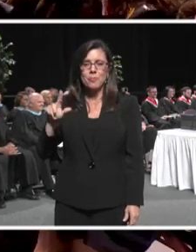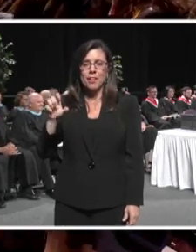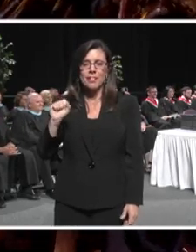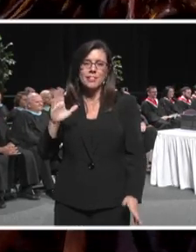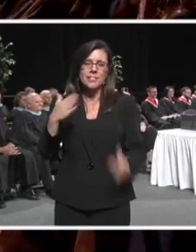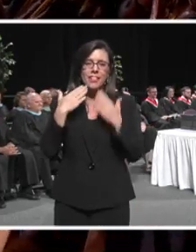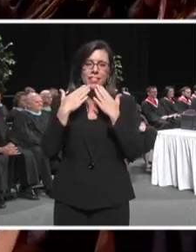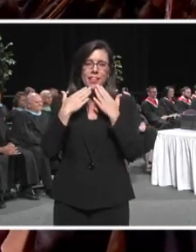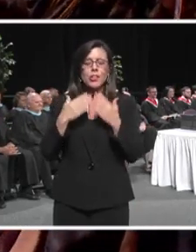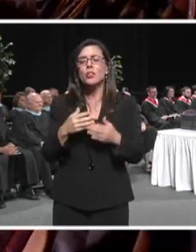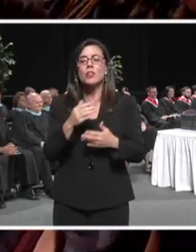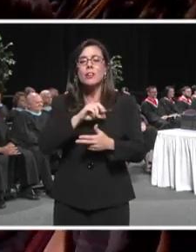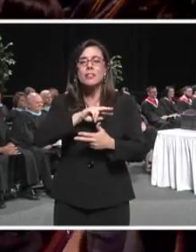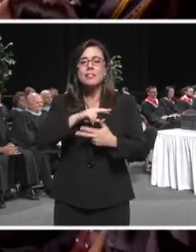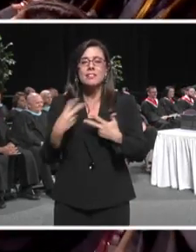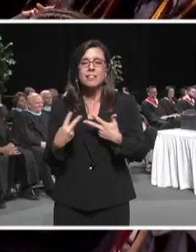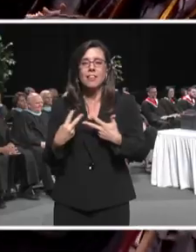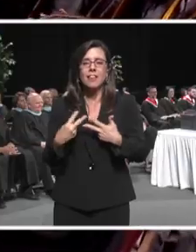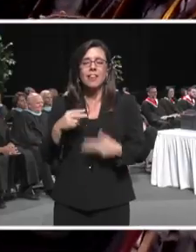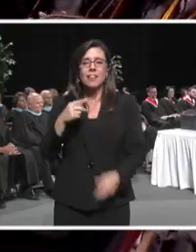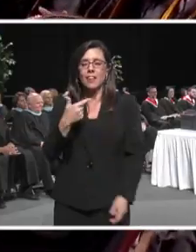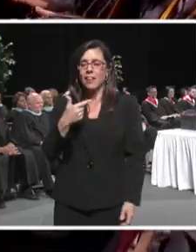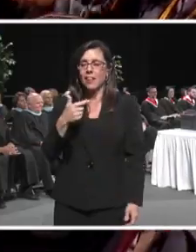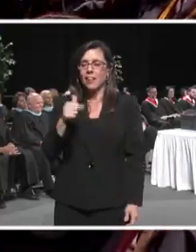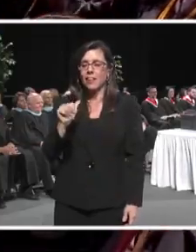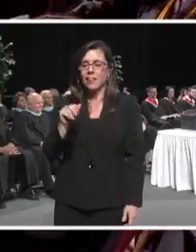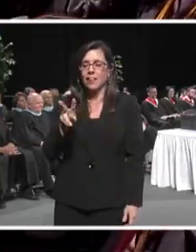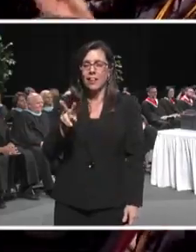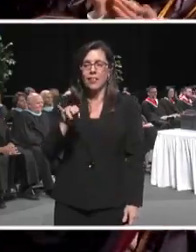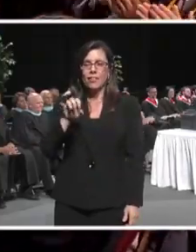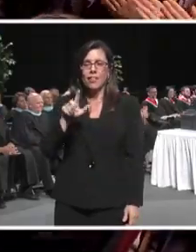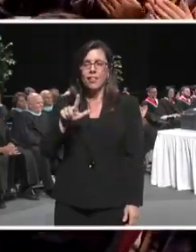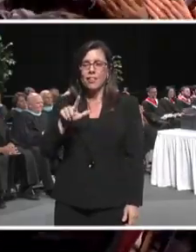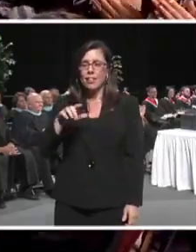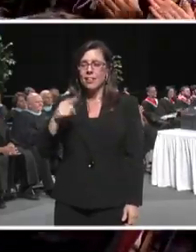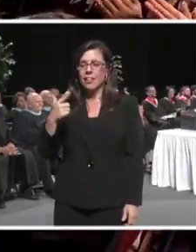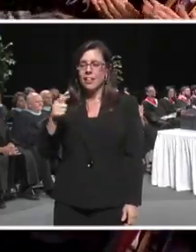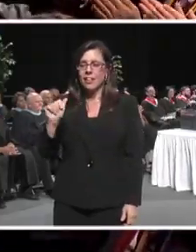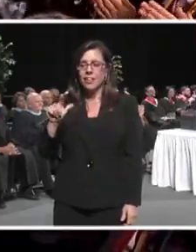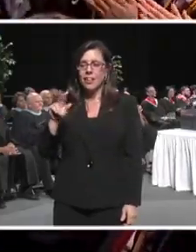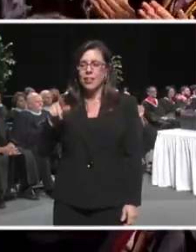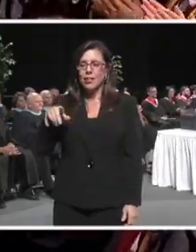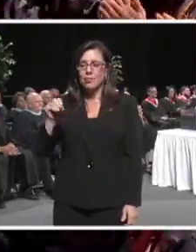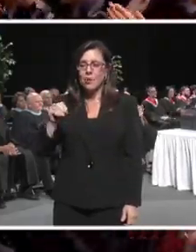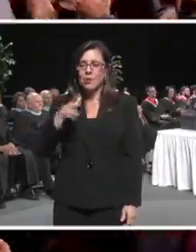Our salutatorian, Gabriel Galupo, son of Arlene.